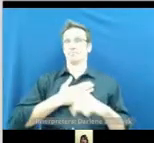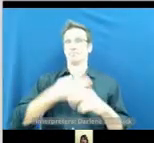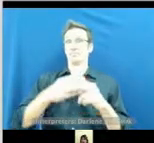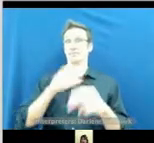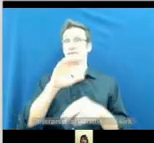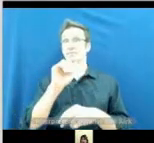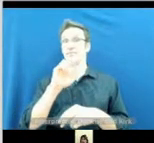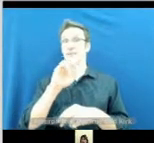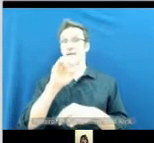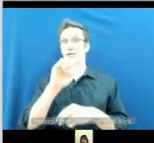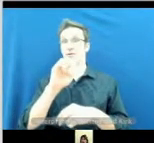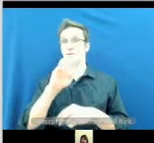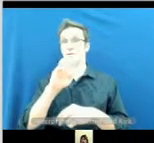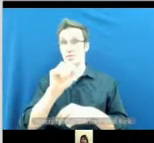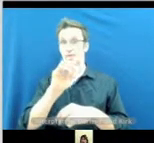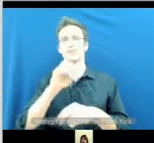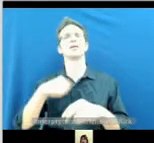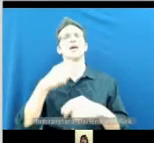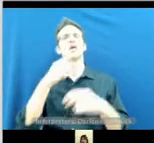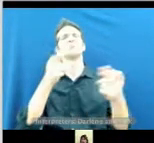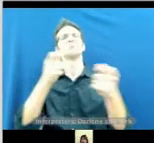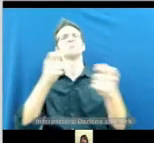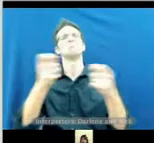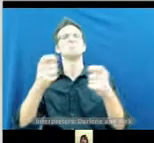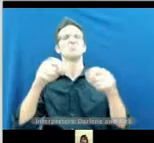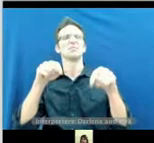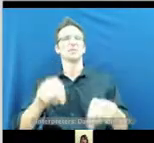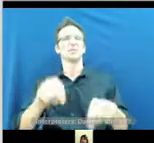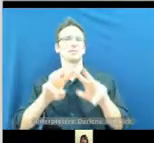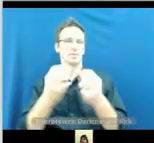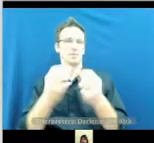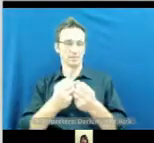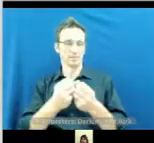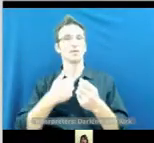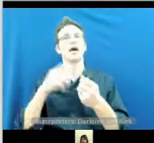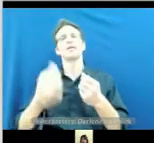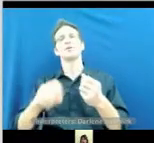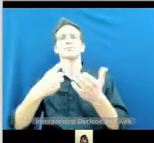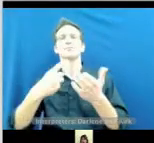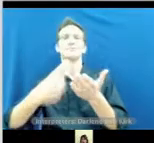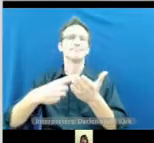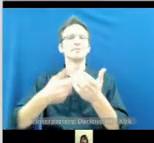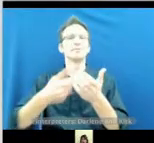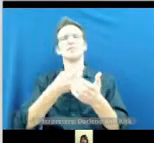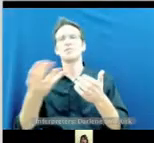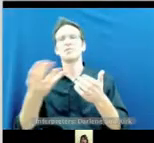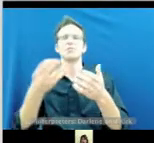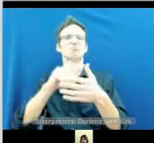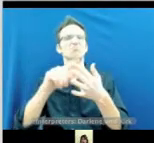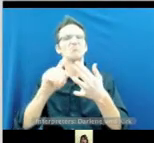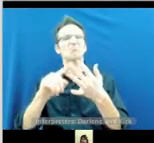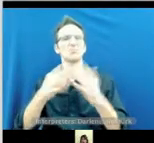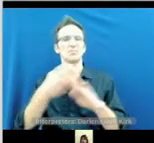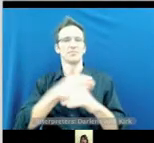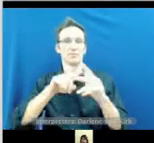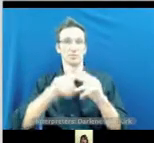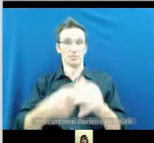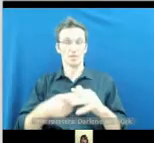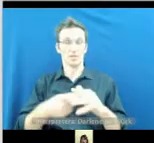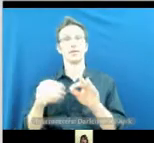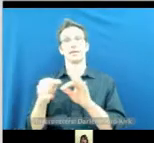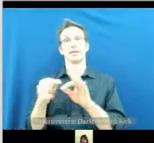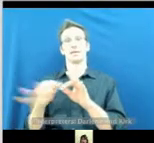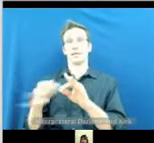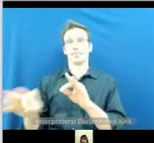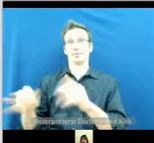your MC for tonight, and I have some housekeeping items I need to review before we get started. Captioning and interpreters